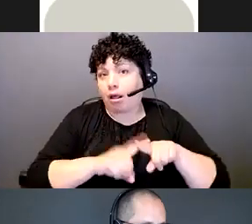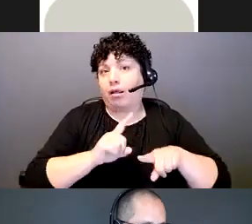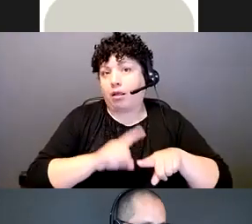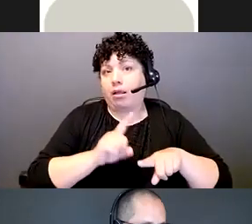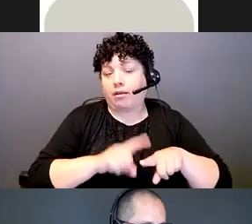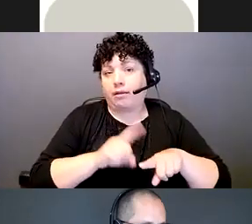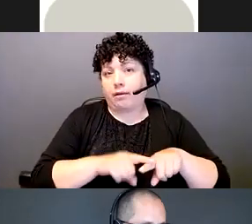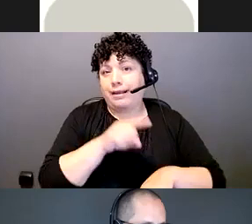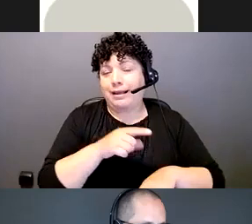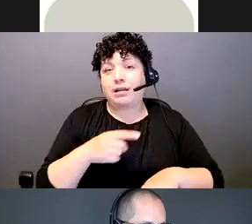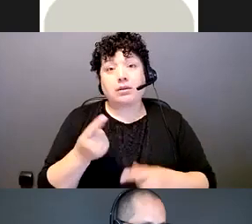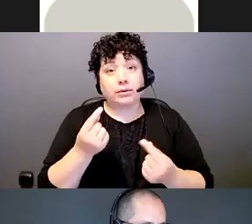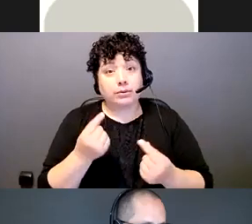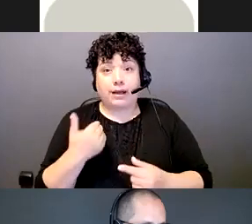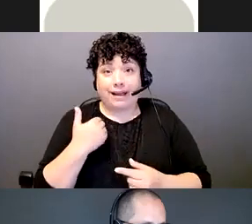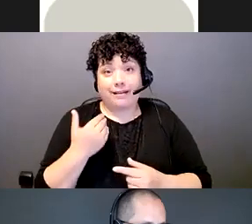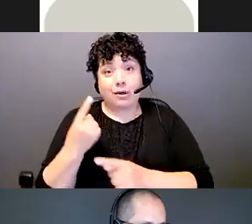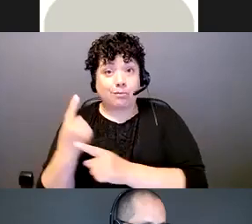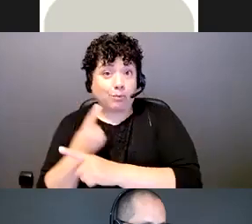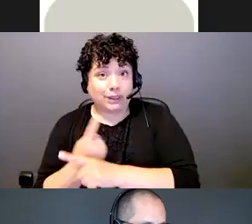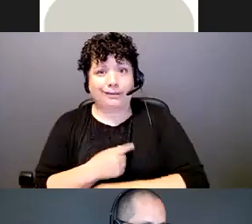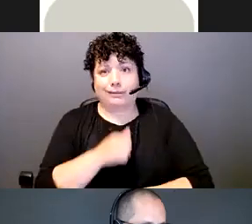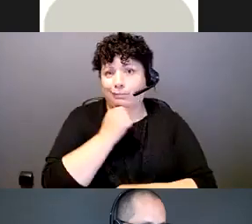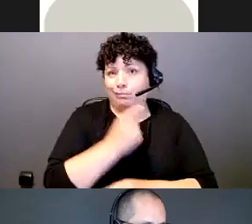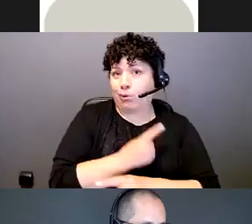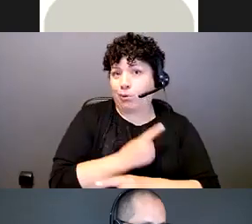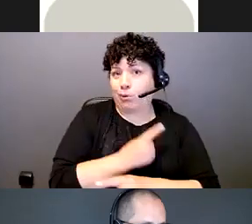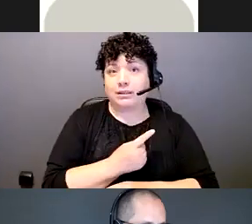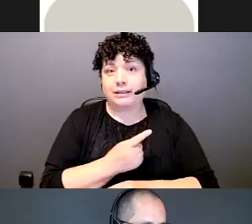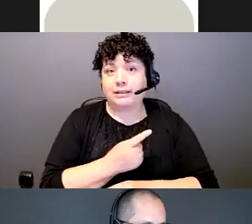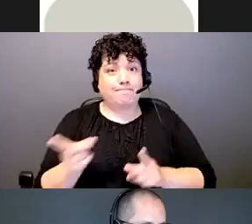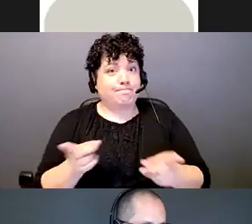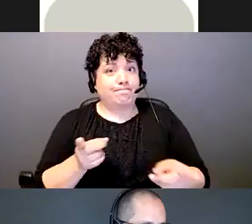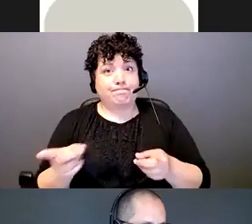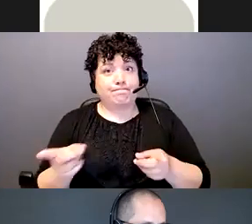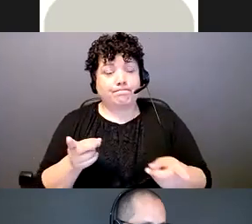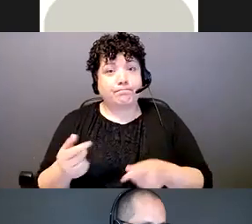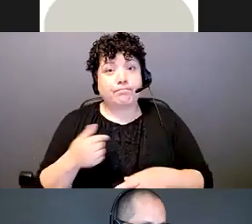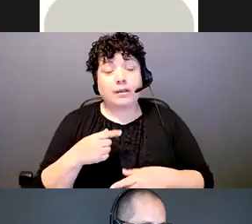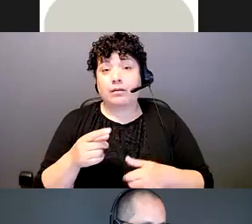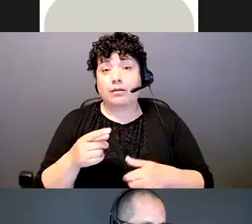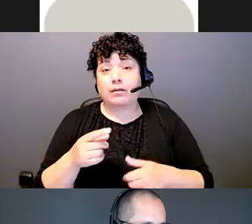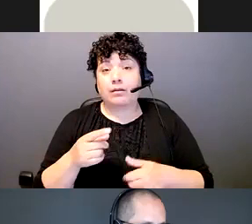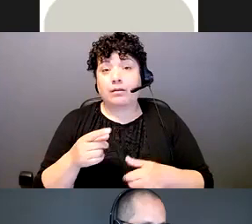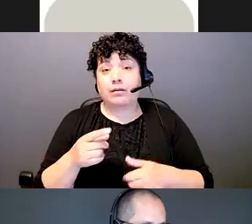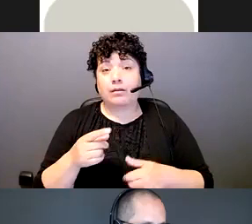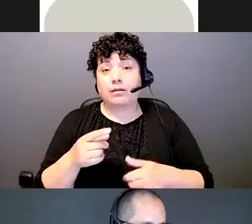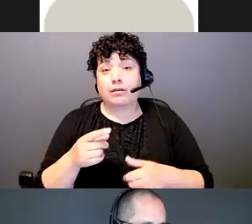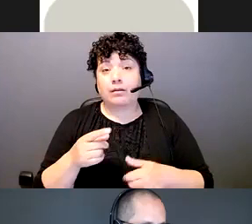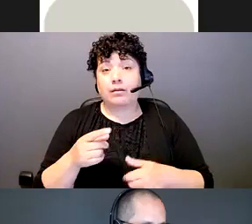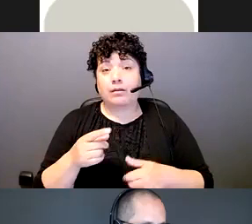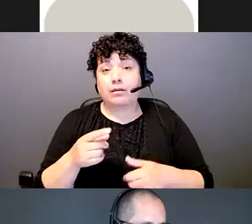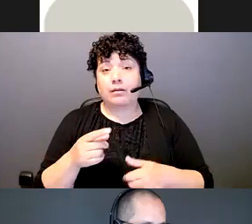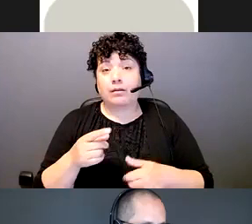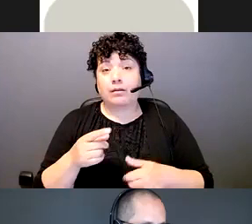and inappropriate enabling. So the number one thing that I see is that purchasing of alcohol. So if you have